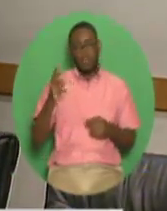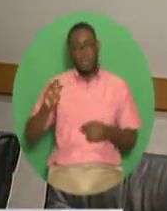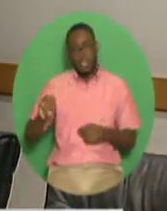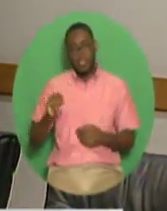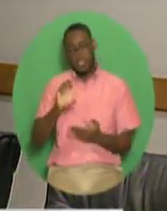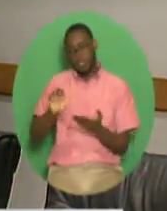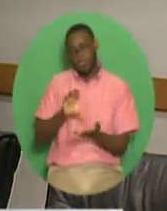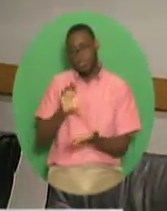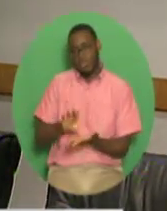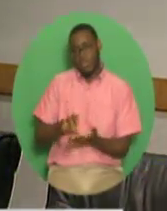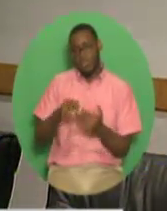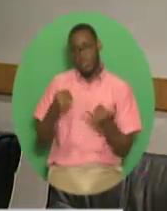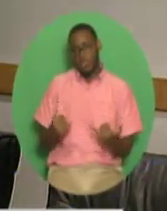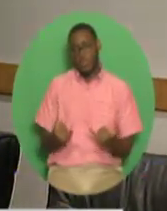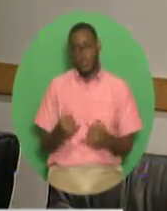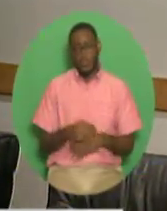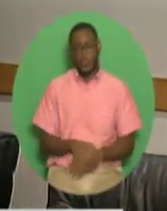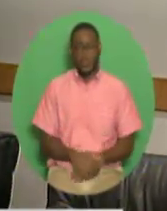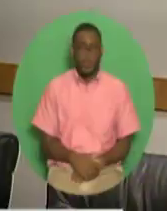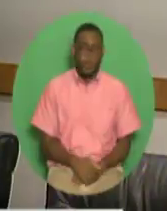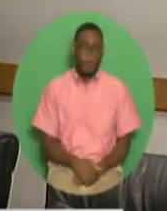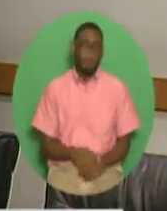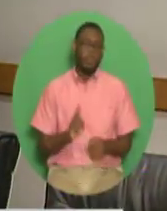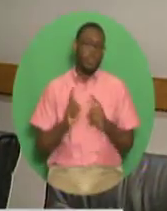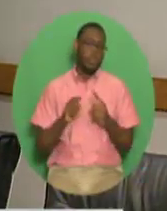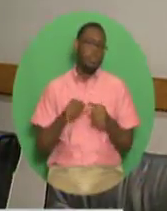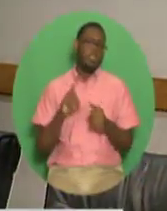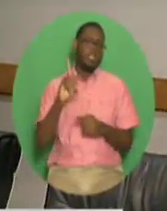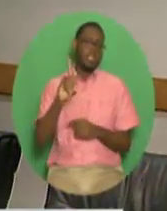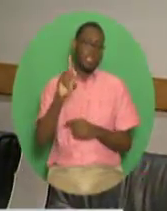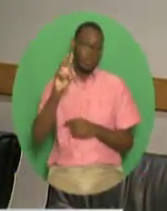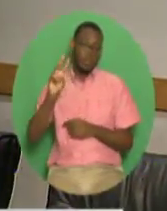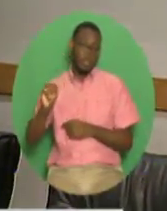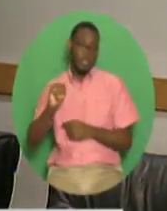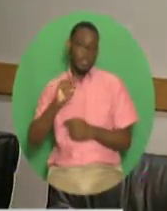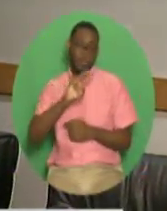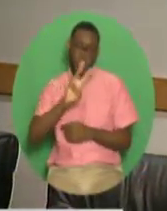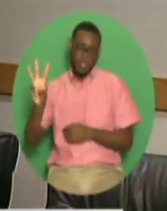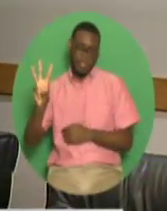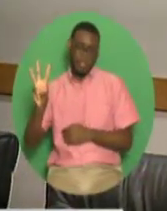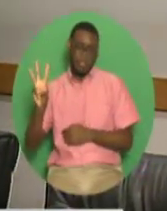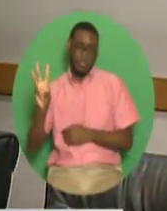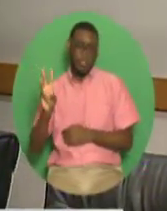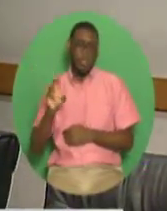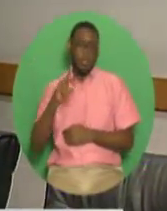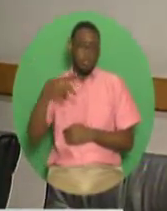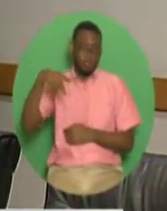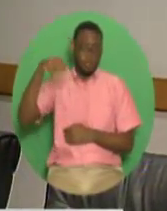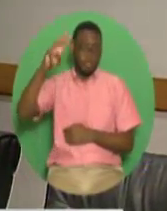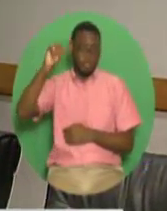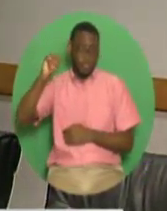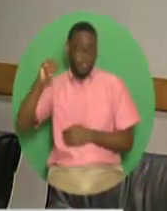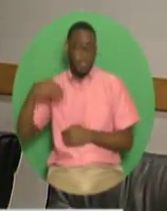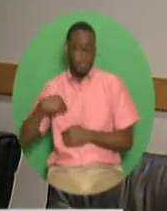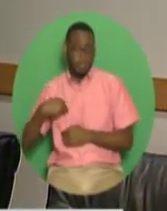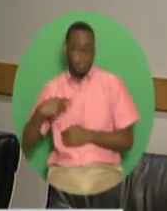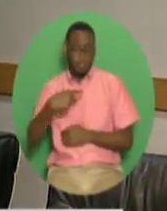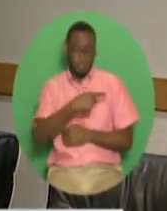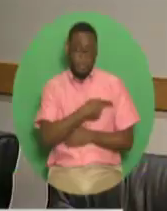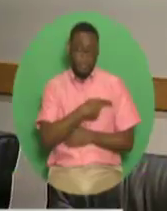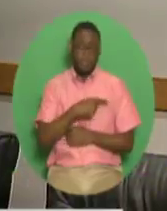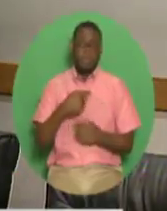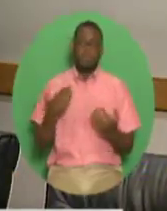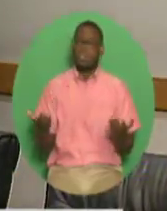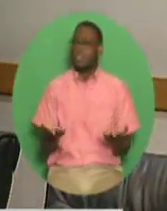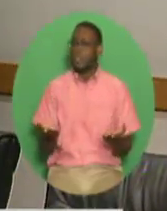grew up in Diego Martin, is in Diego Martin West, where the Prime Minister is the Member of Parliament. However, it's bordered by the Diego Martin Rain